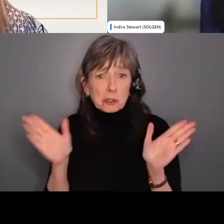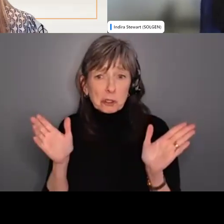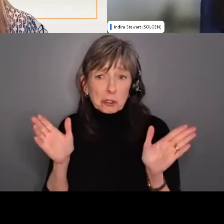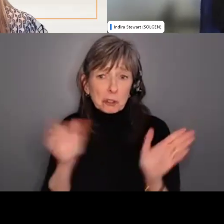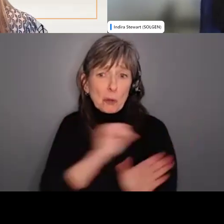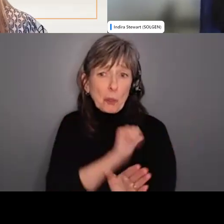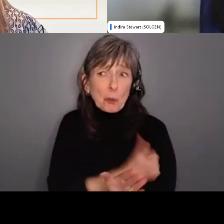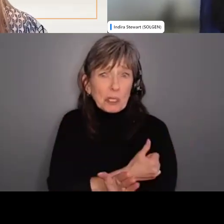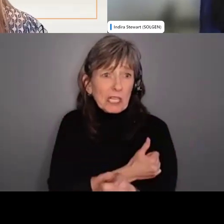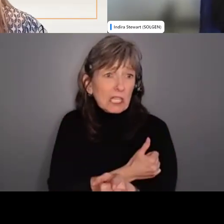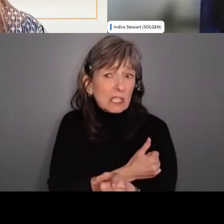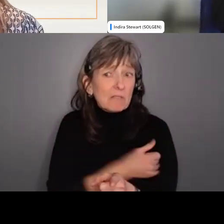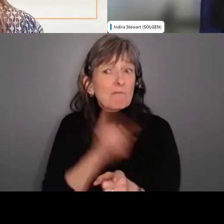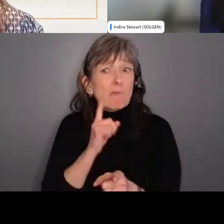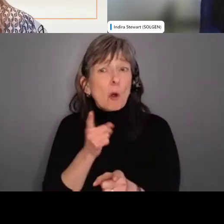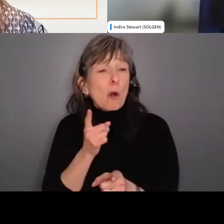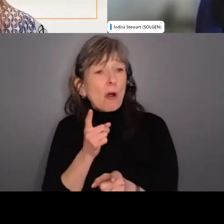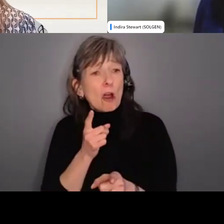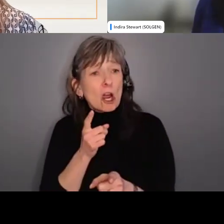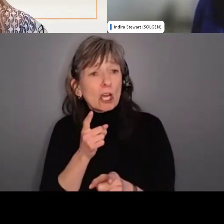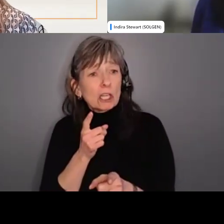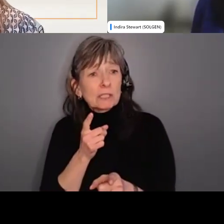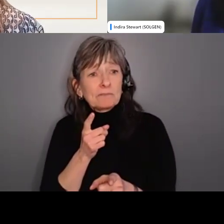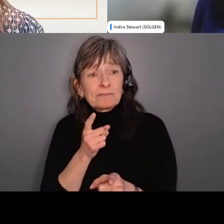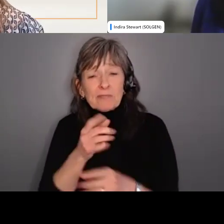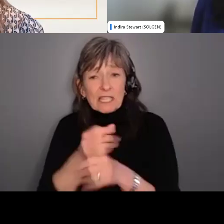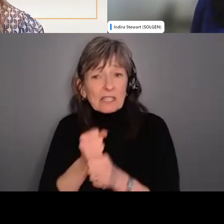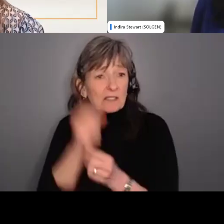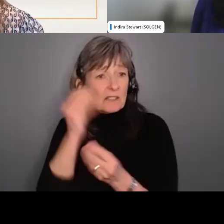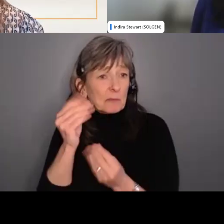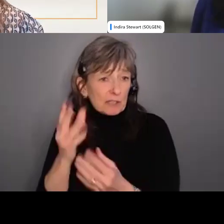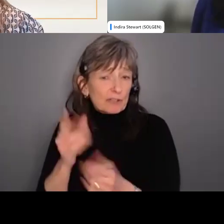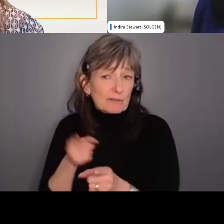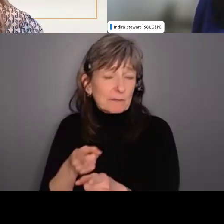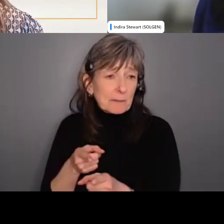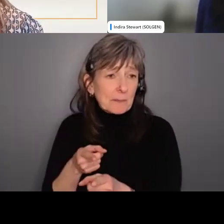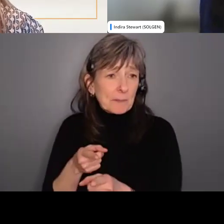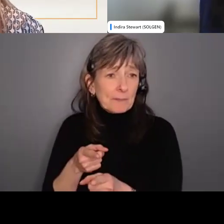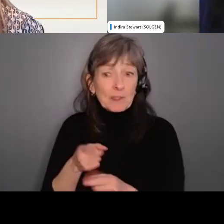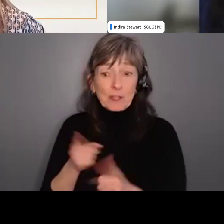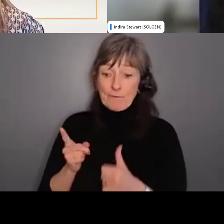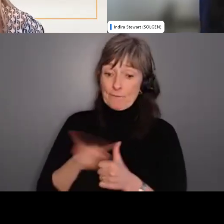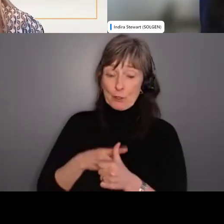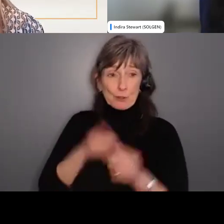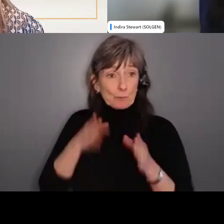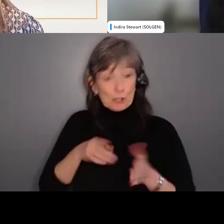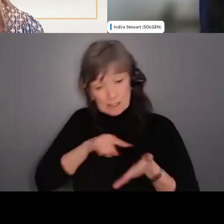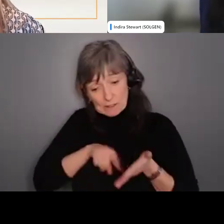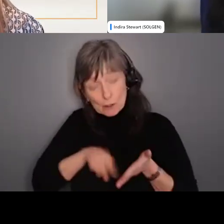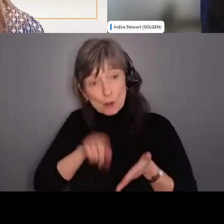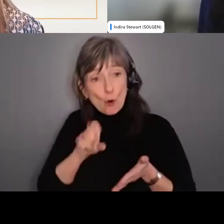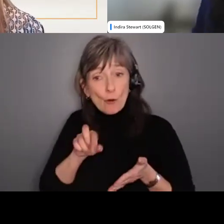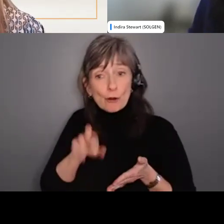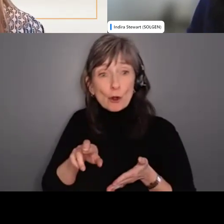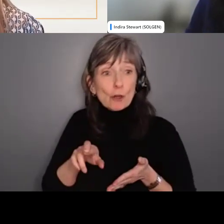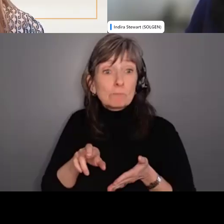authority to seize. And often that is where even the initial coroner will often seize records.